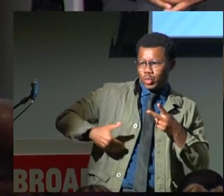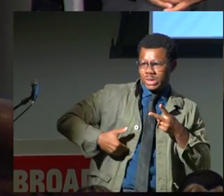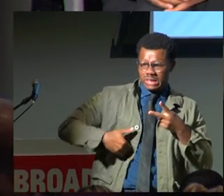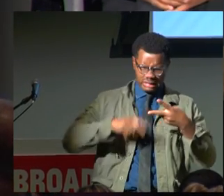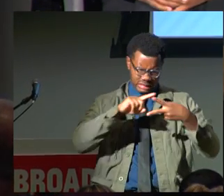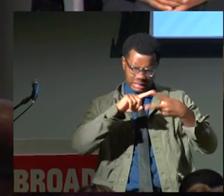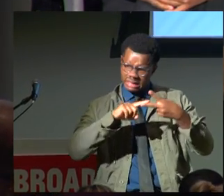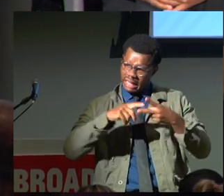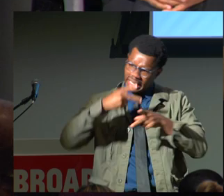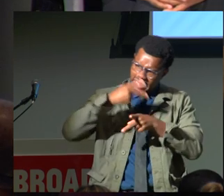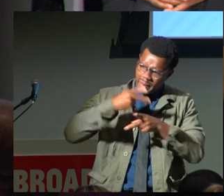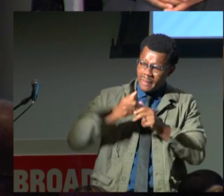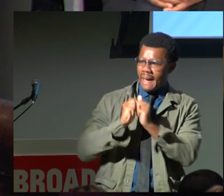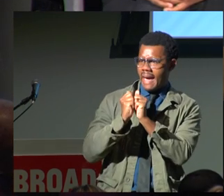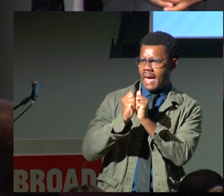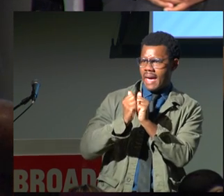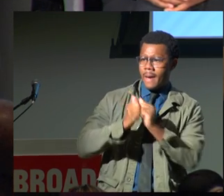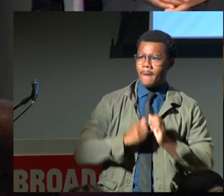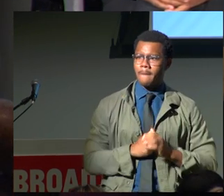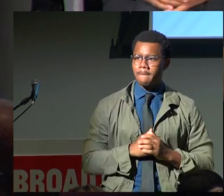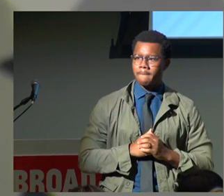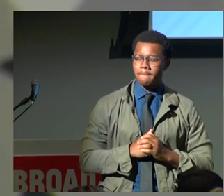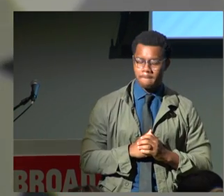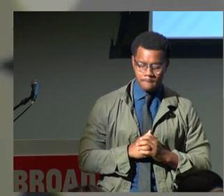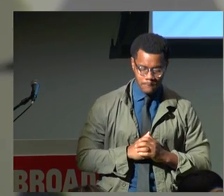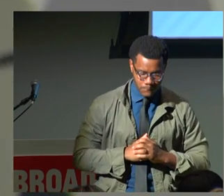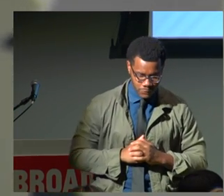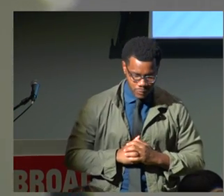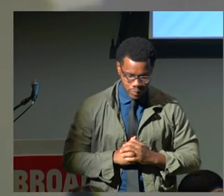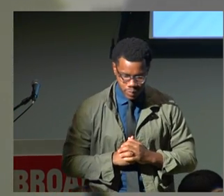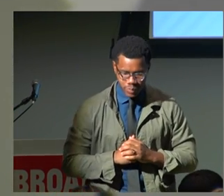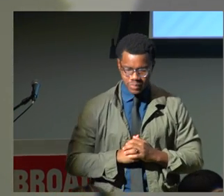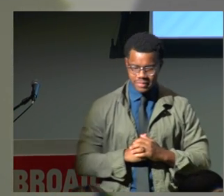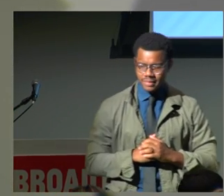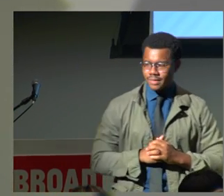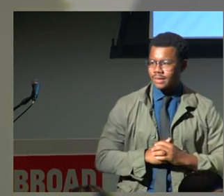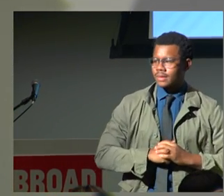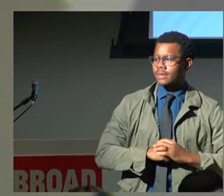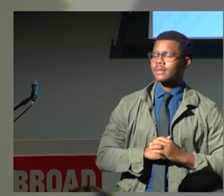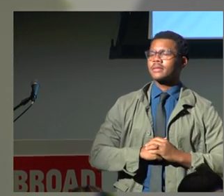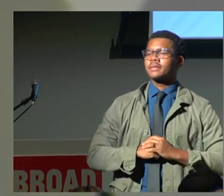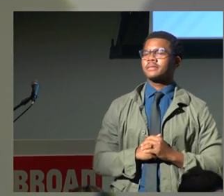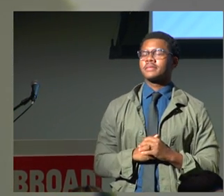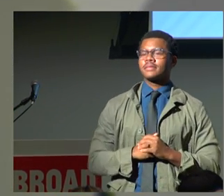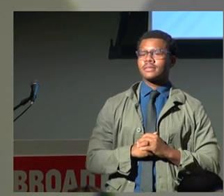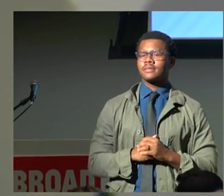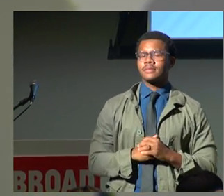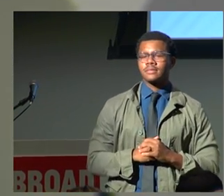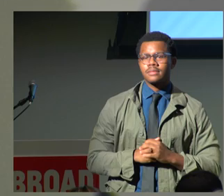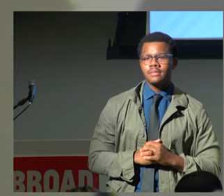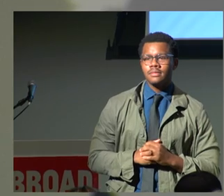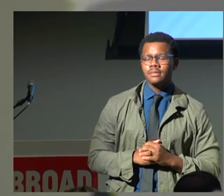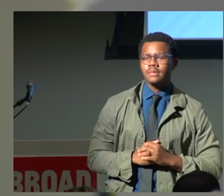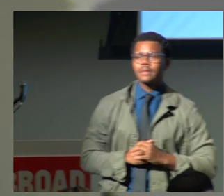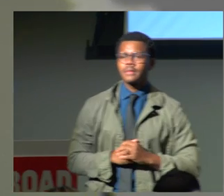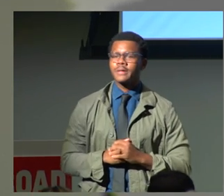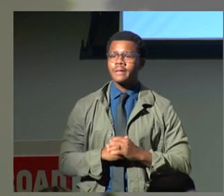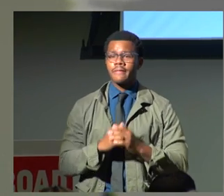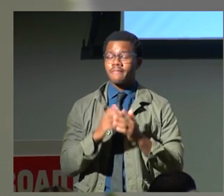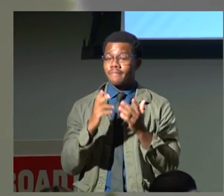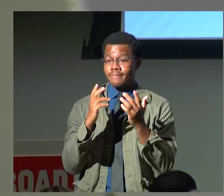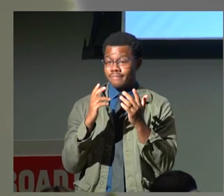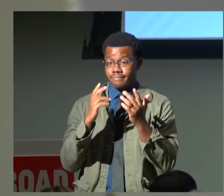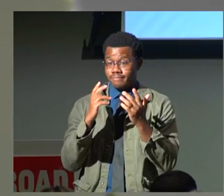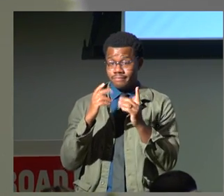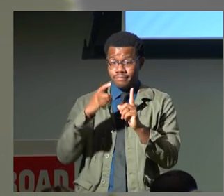How do you do that? Oh, just that's why I think I do that by remaining to be humble.